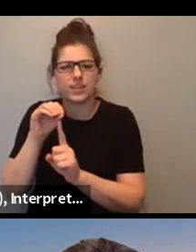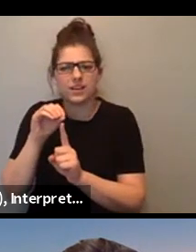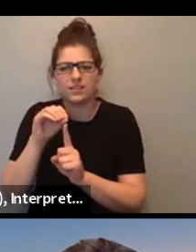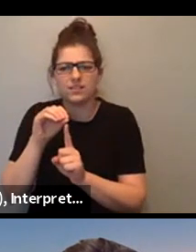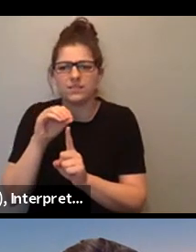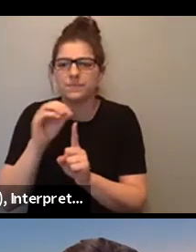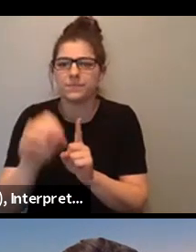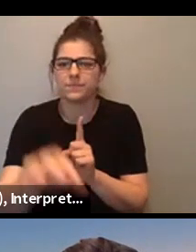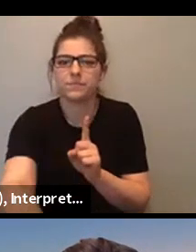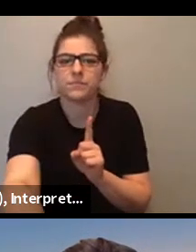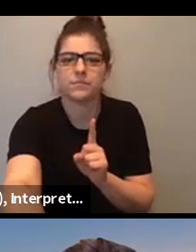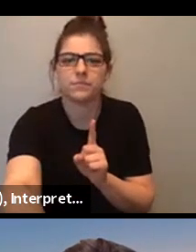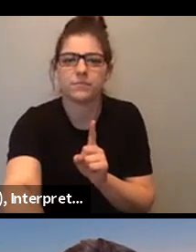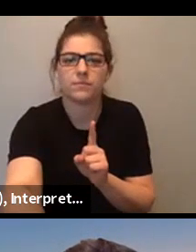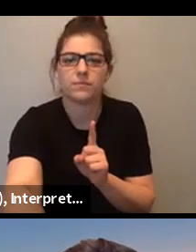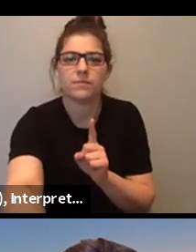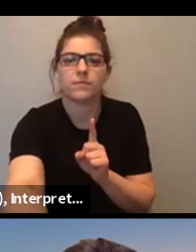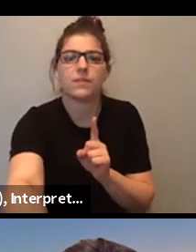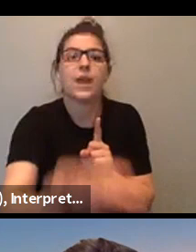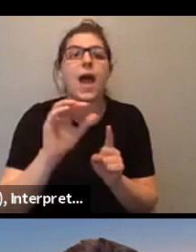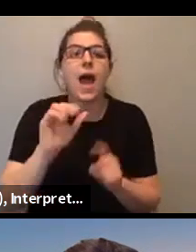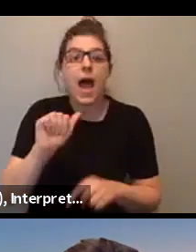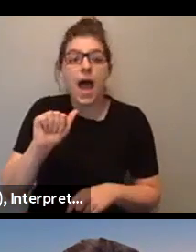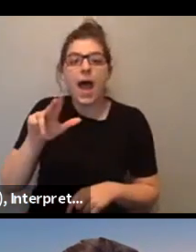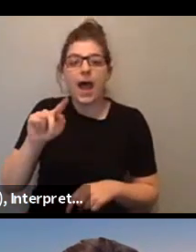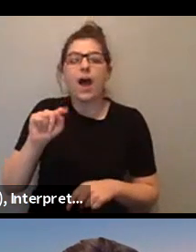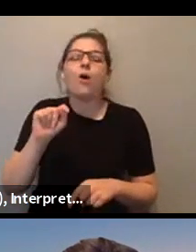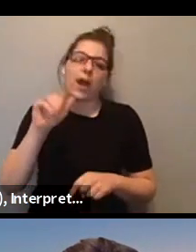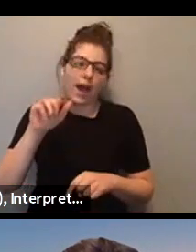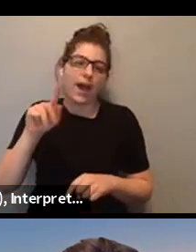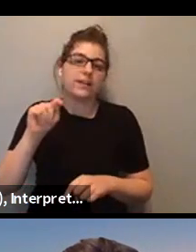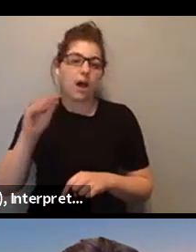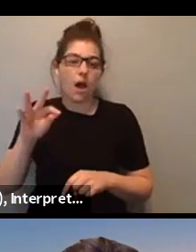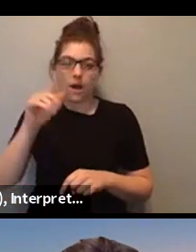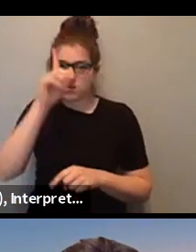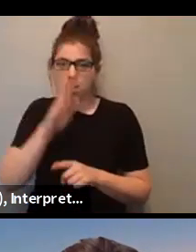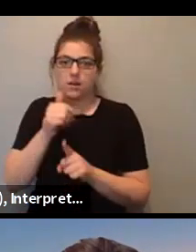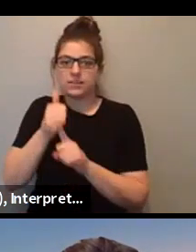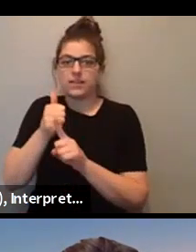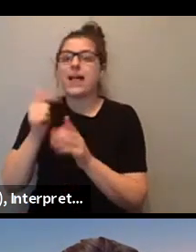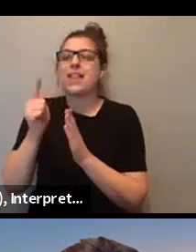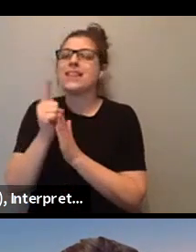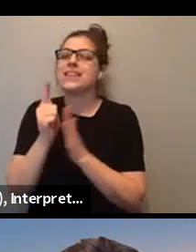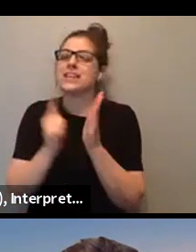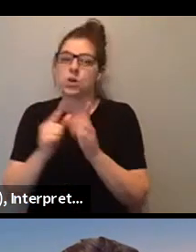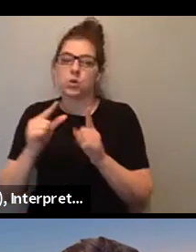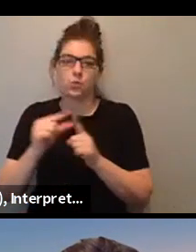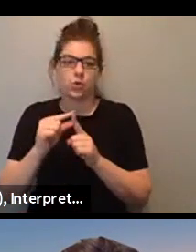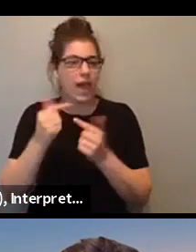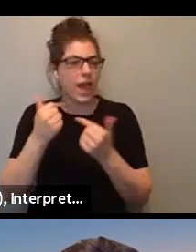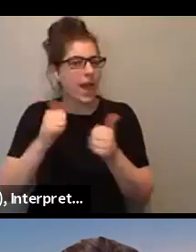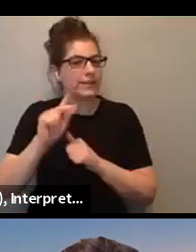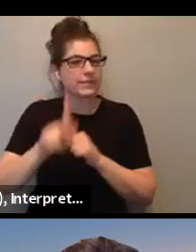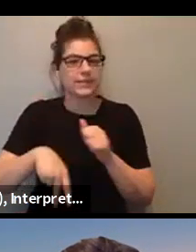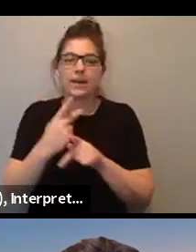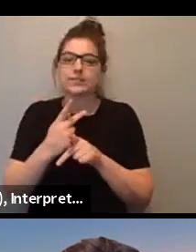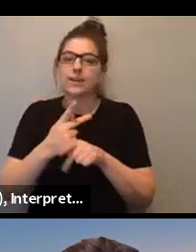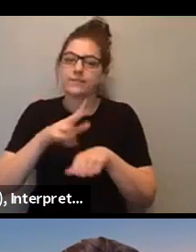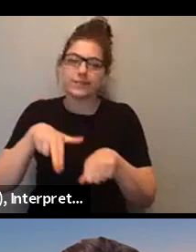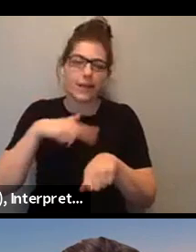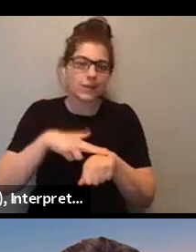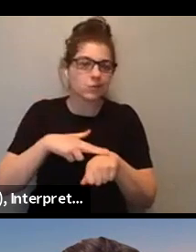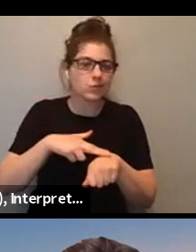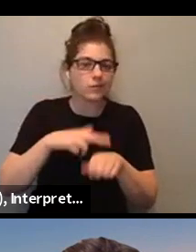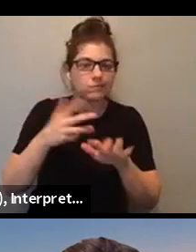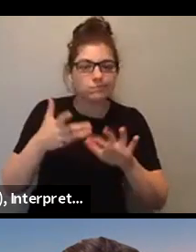conceivable kind of natural disaster, hurricanes, floods, fires, volcanic eruptions, a swarm of